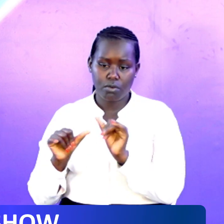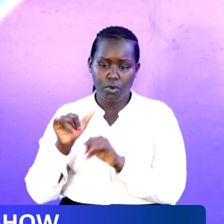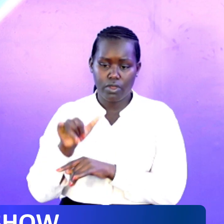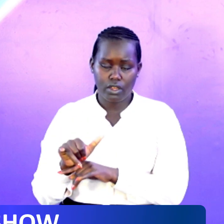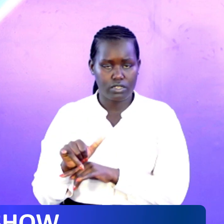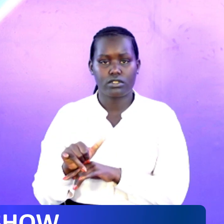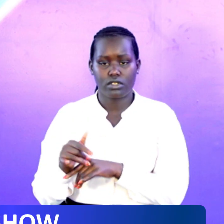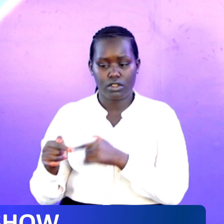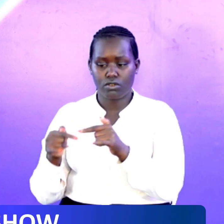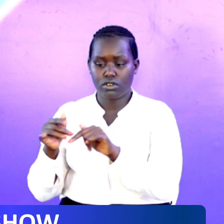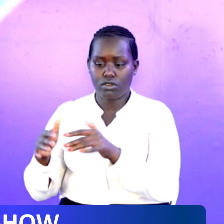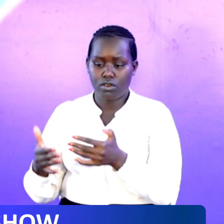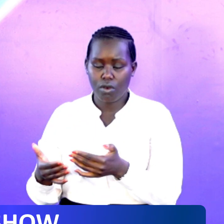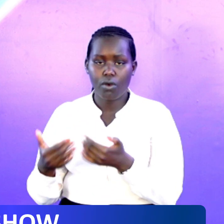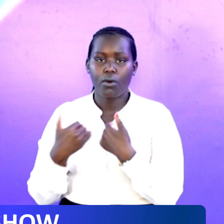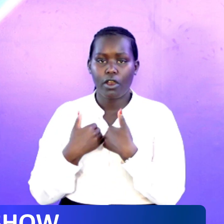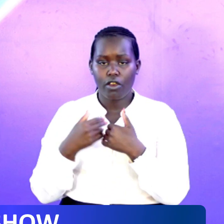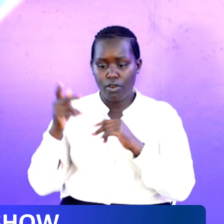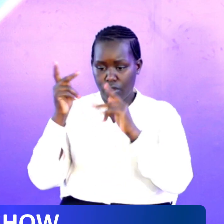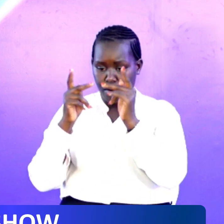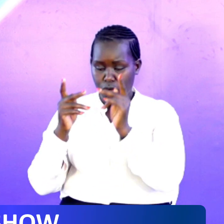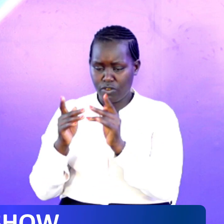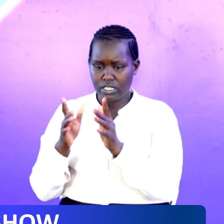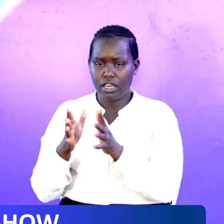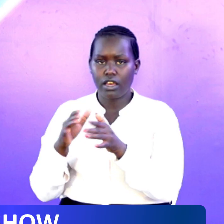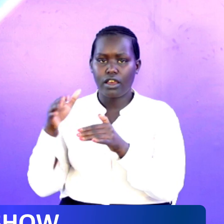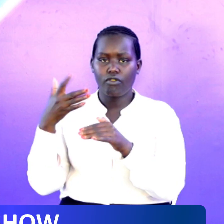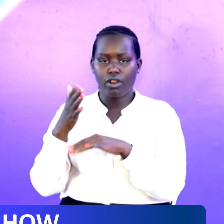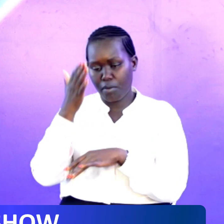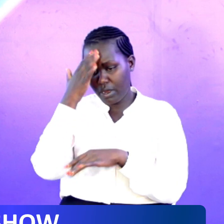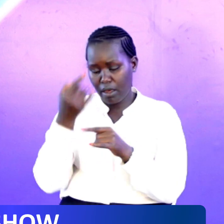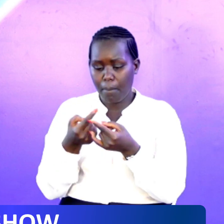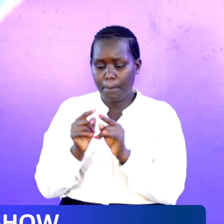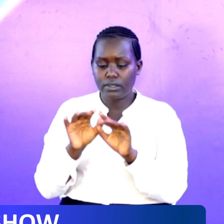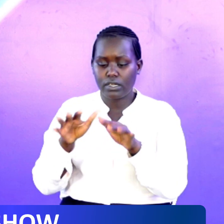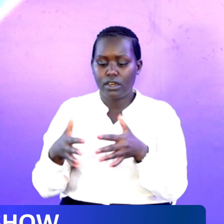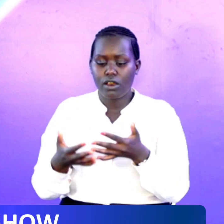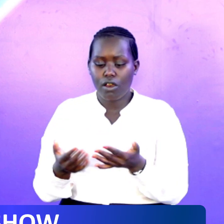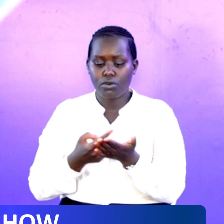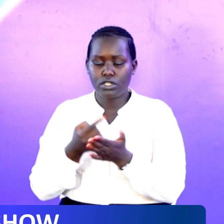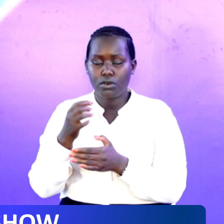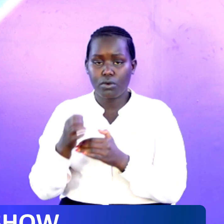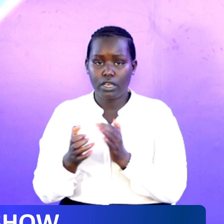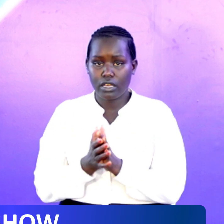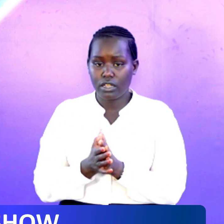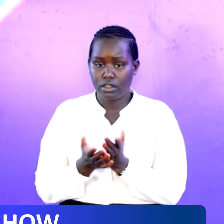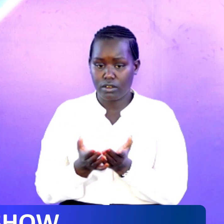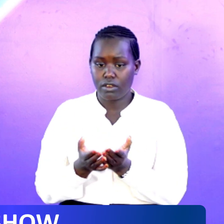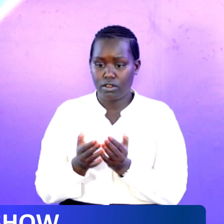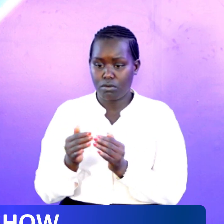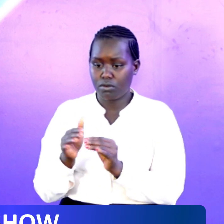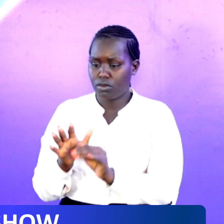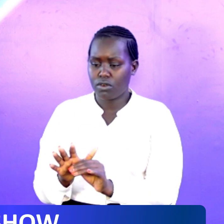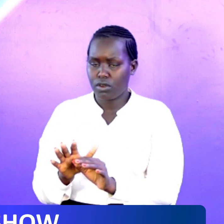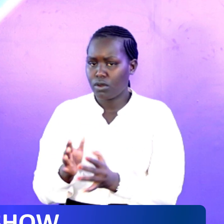that went. Of course, we keep up with the Professor every other Monday. Yeah. But also, how was your weekend? And do not boggle me down with the